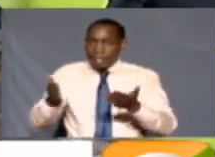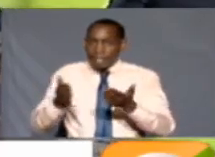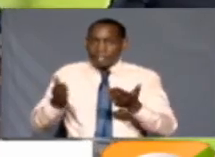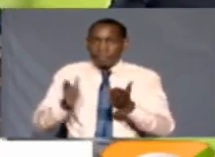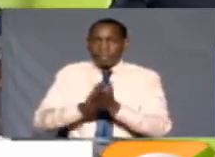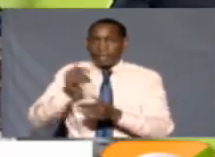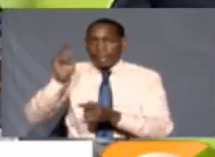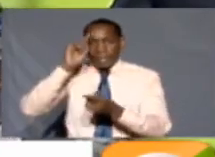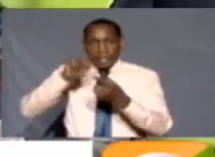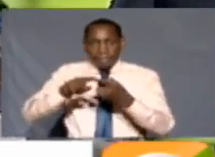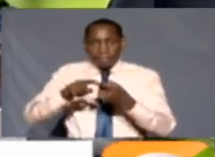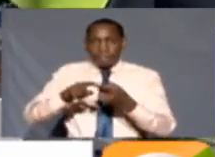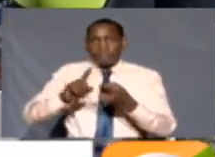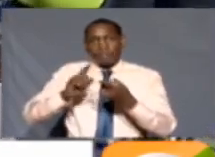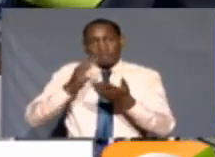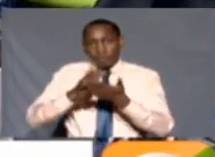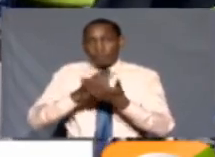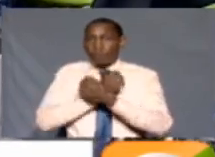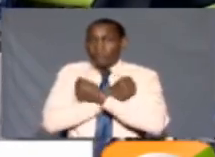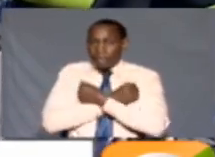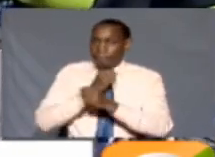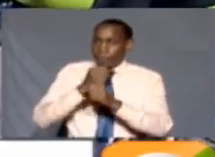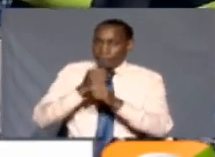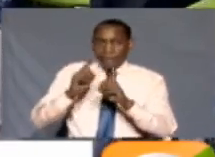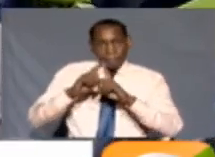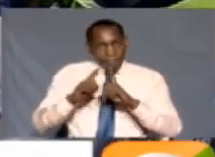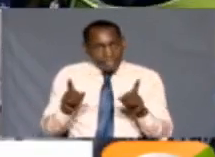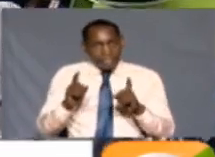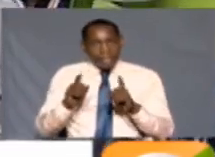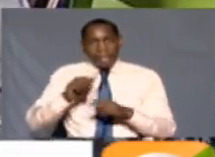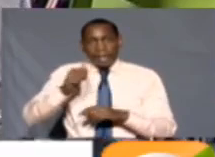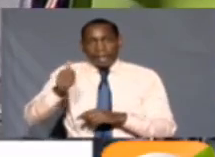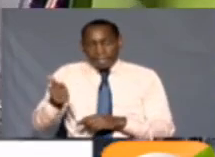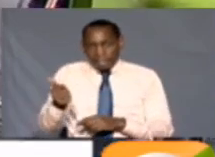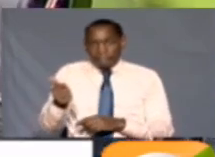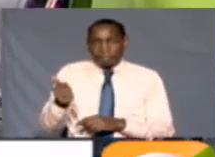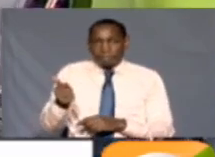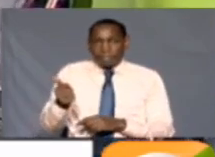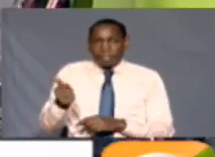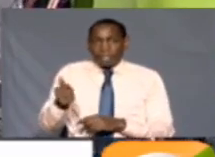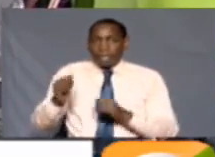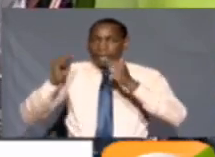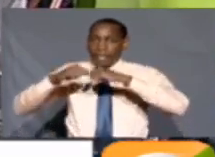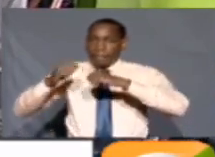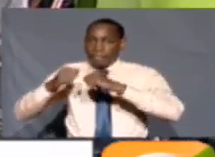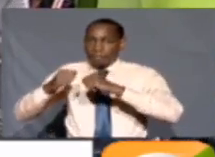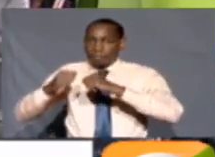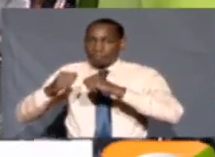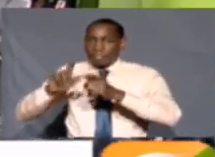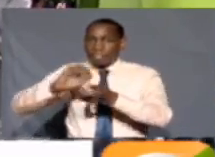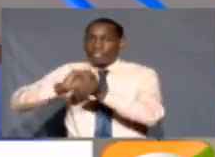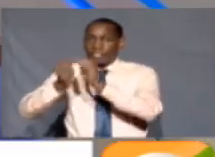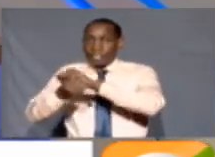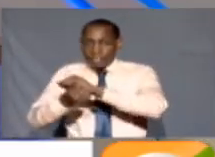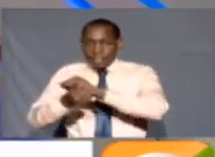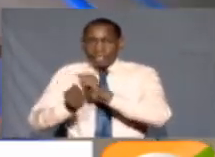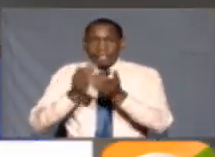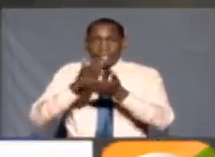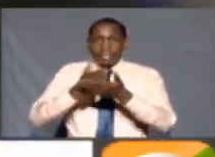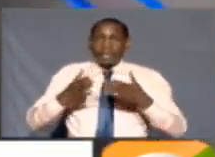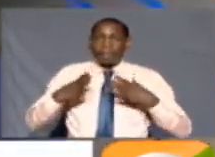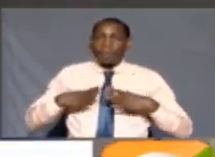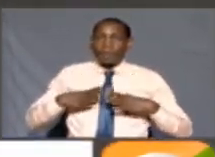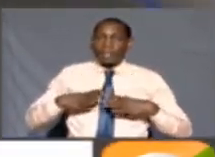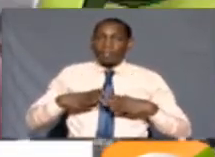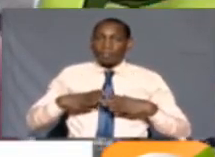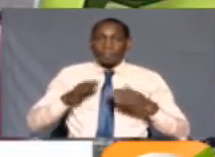else other than patriotism. Some of them actually they have been conned out of the deal, for example. Some of them actually they just want